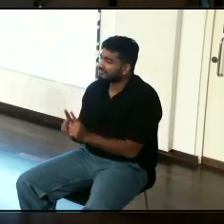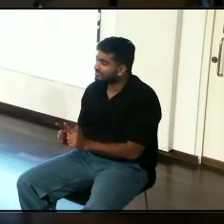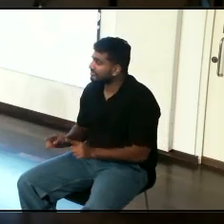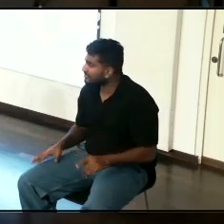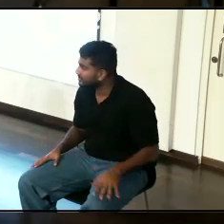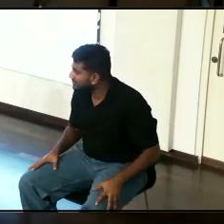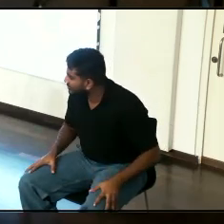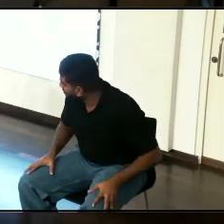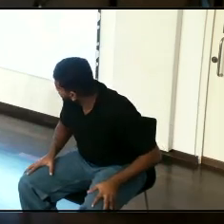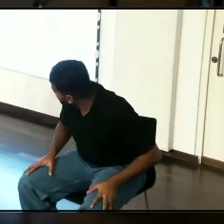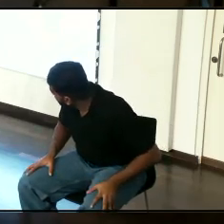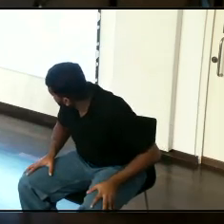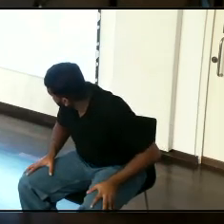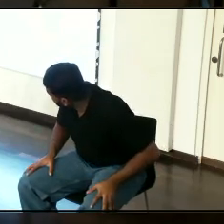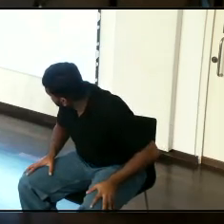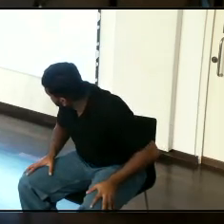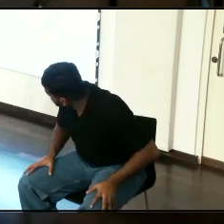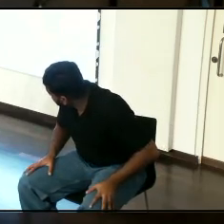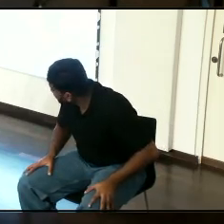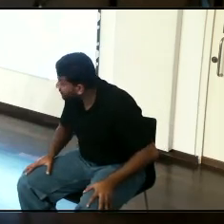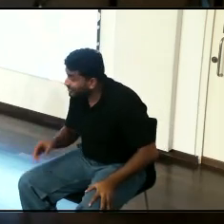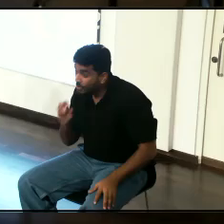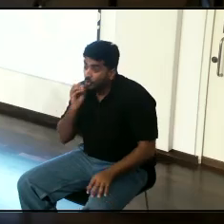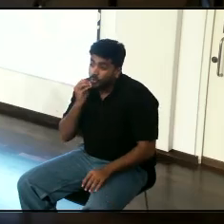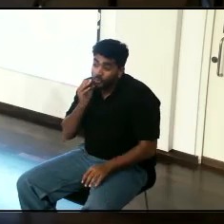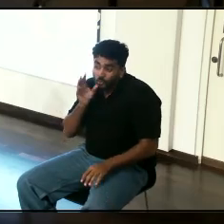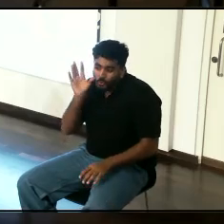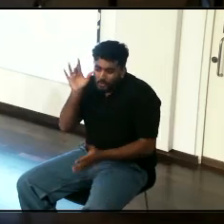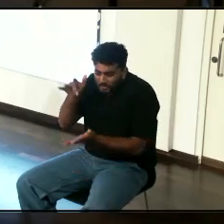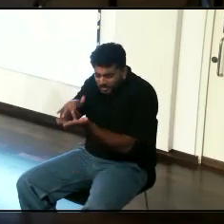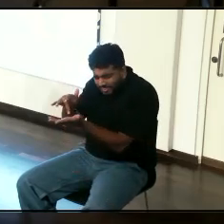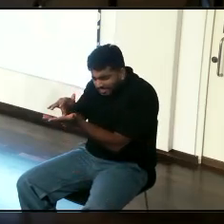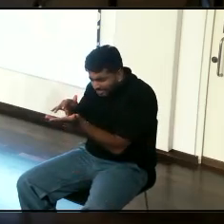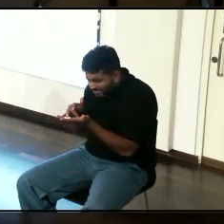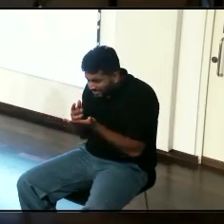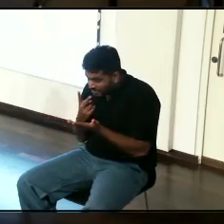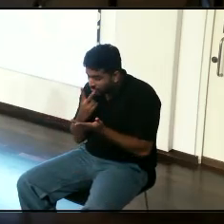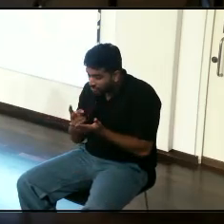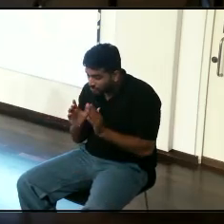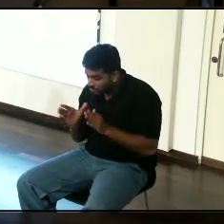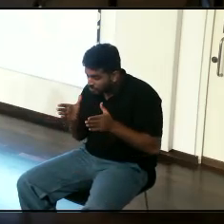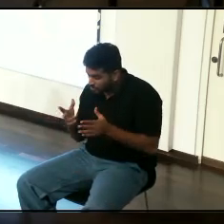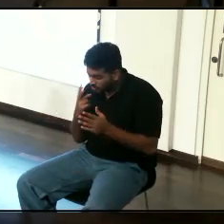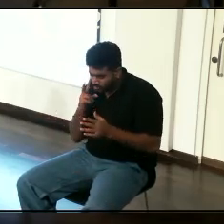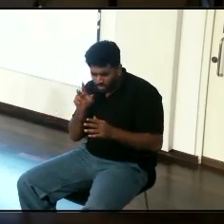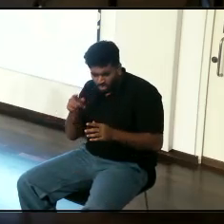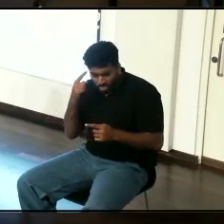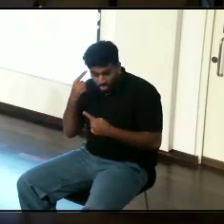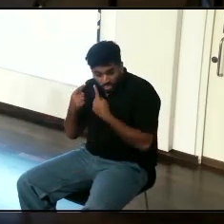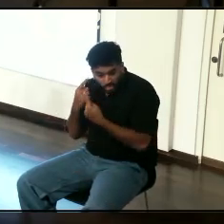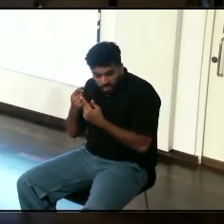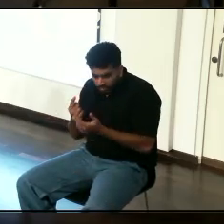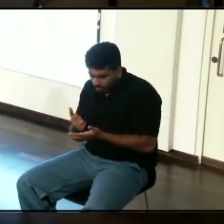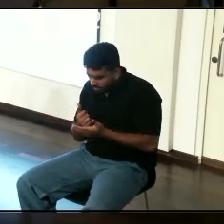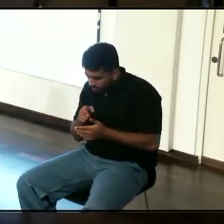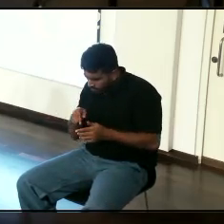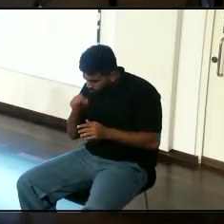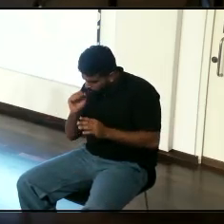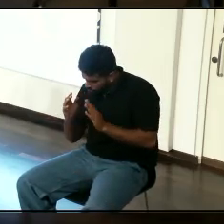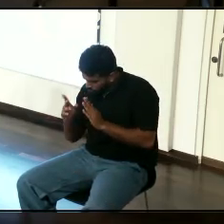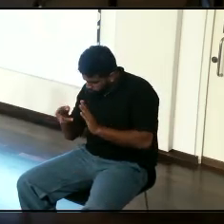But that's the amazing thing of old spaces, is that they challenge us to think, like, within these